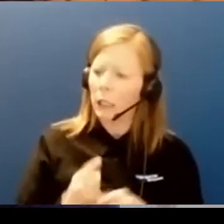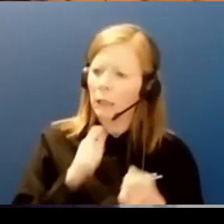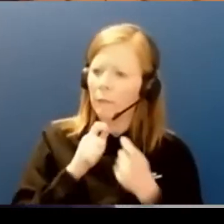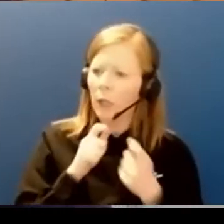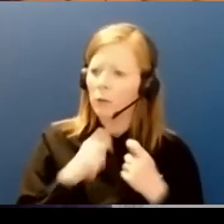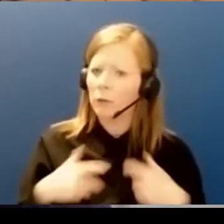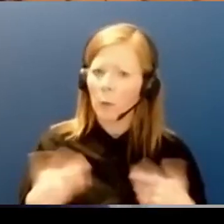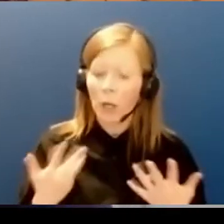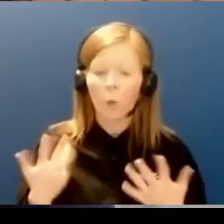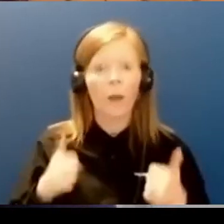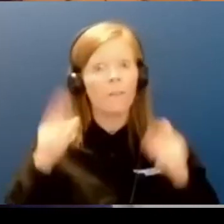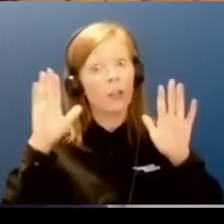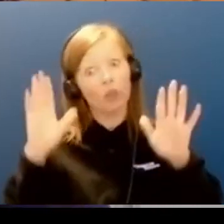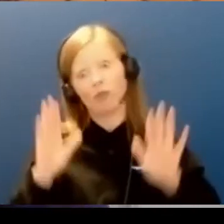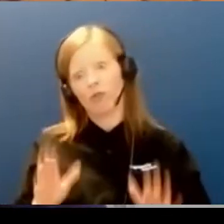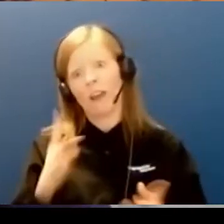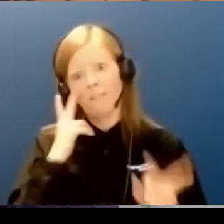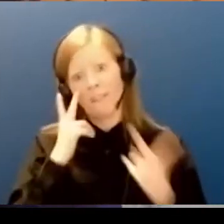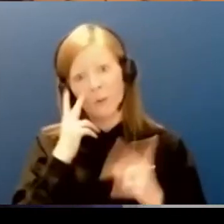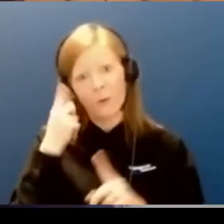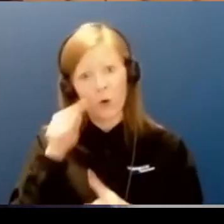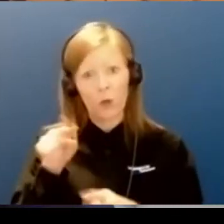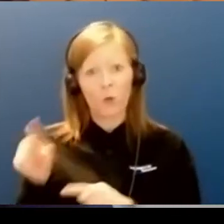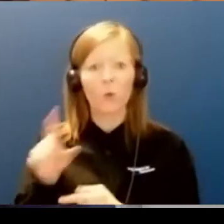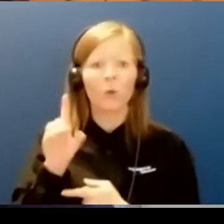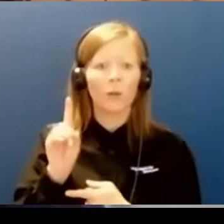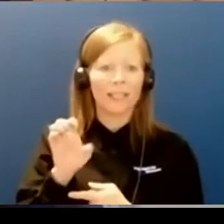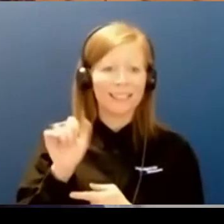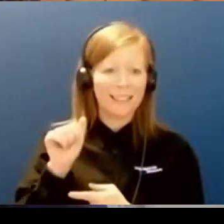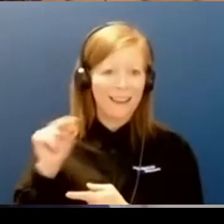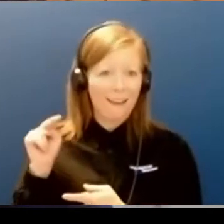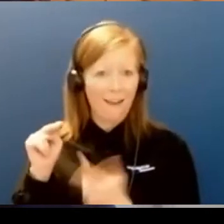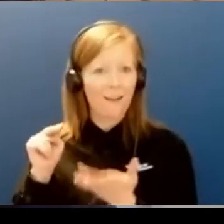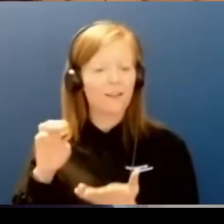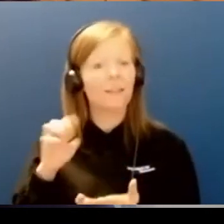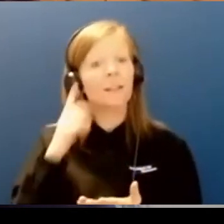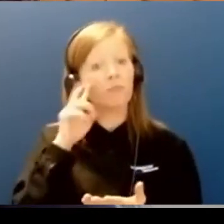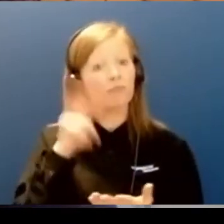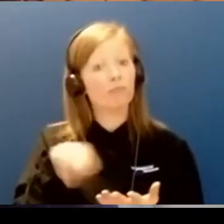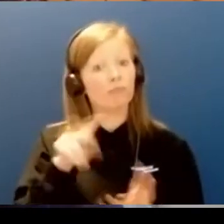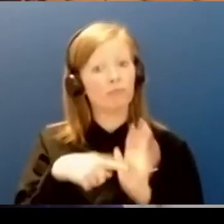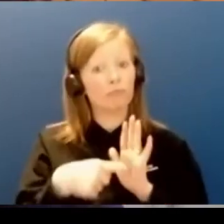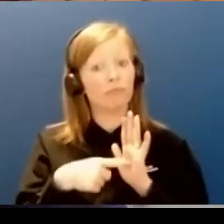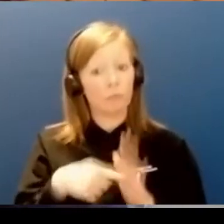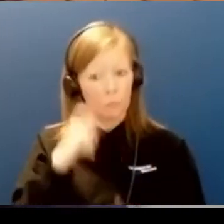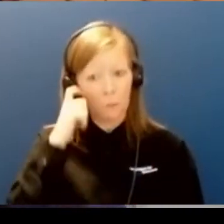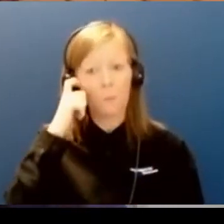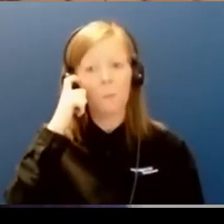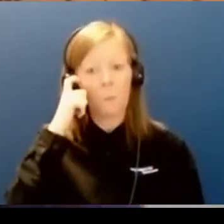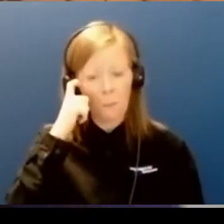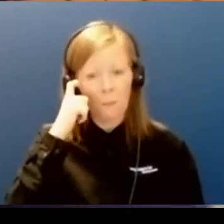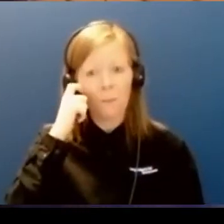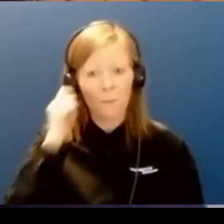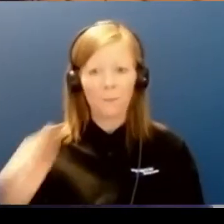for you. So I'll let Deanne actually show you about the kind of flossing that we would recommend.